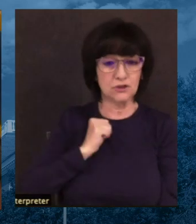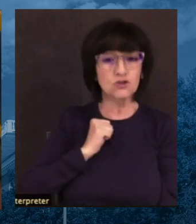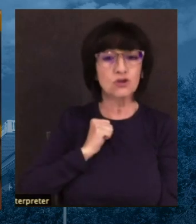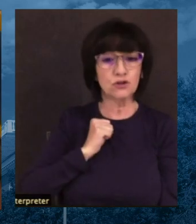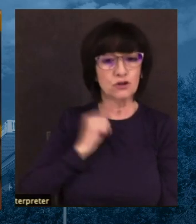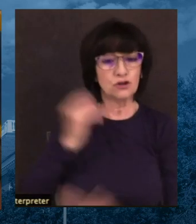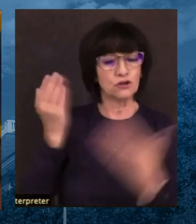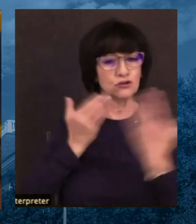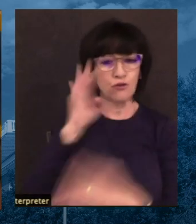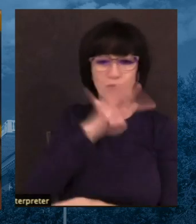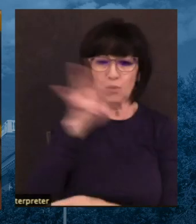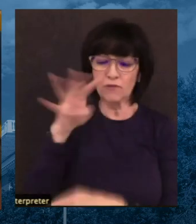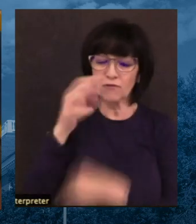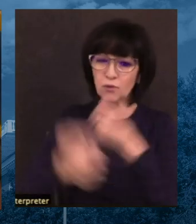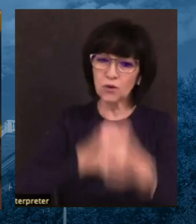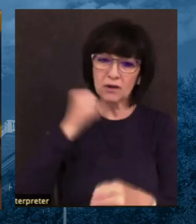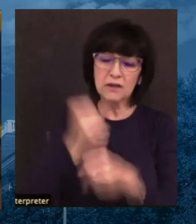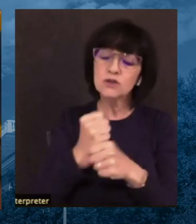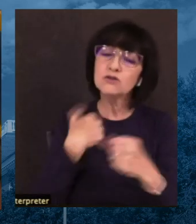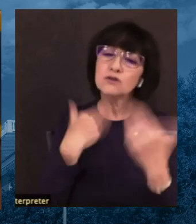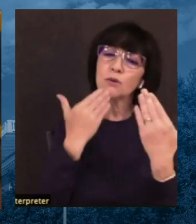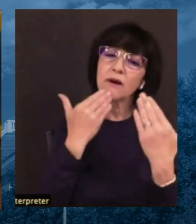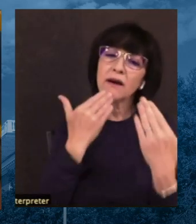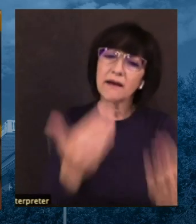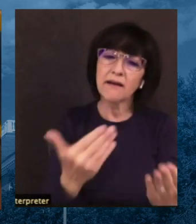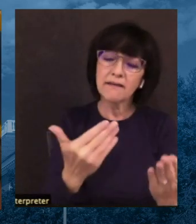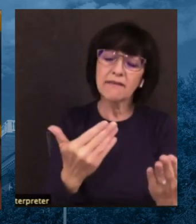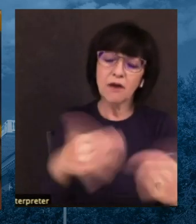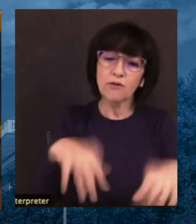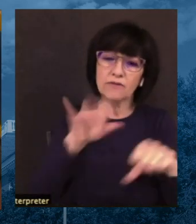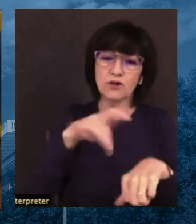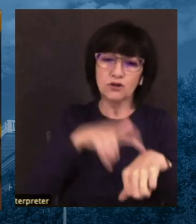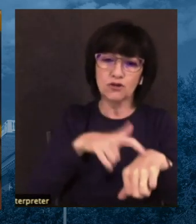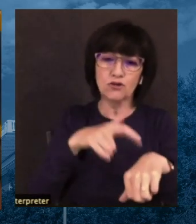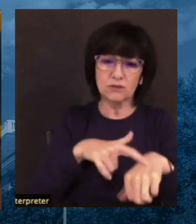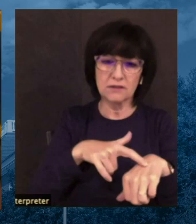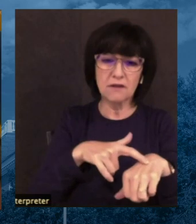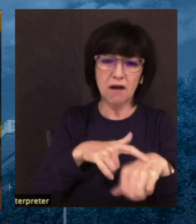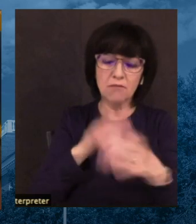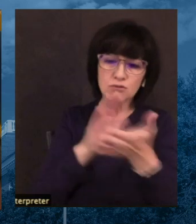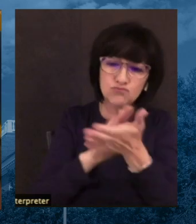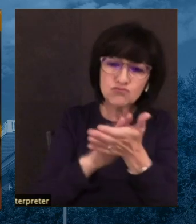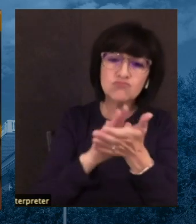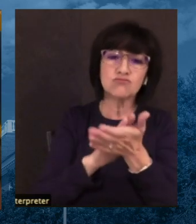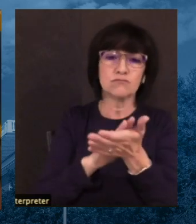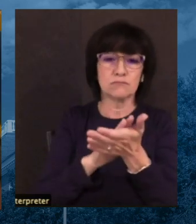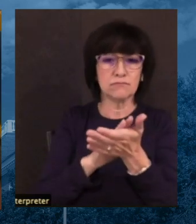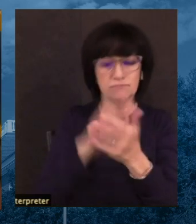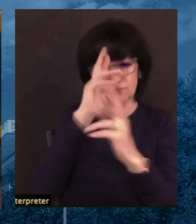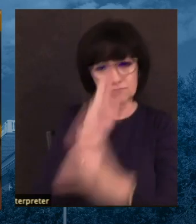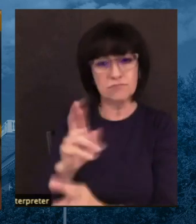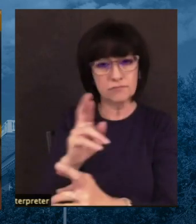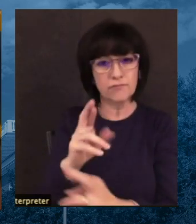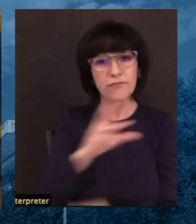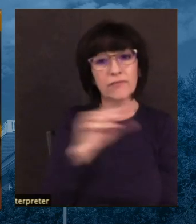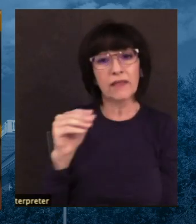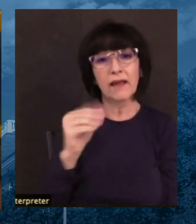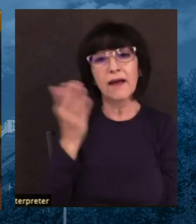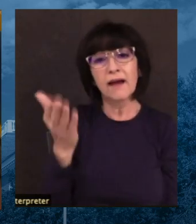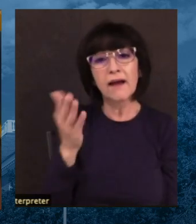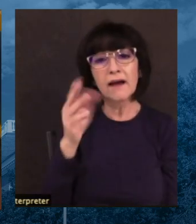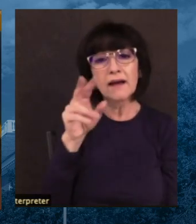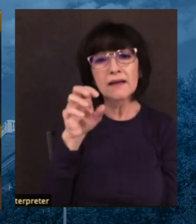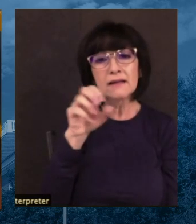So thank you so much for taking time out. And Governor and Representative Longhurst, I want to thank both of you for